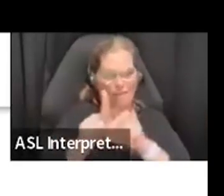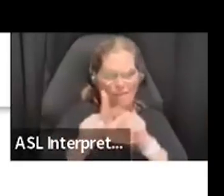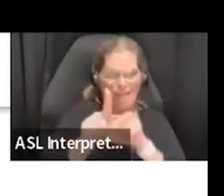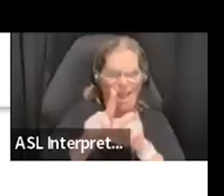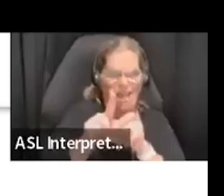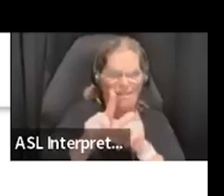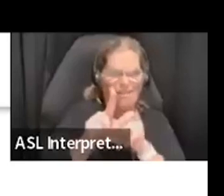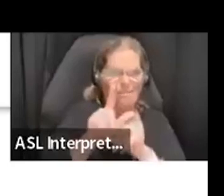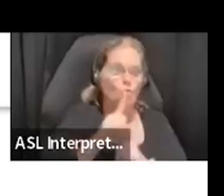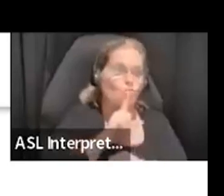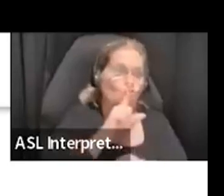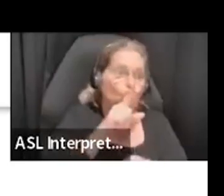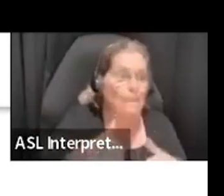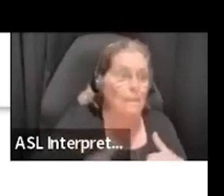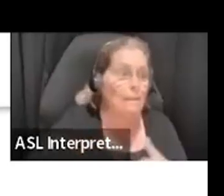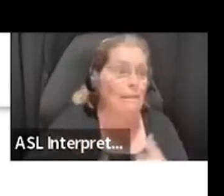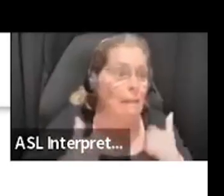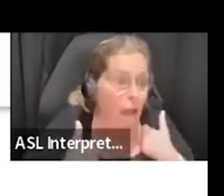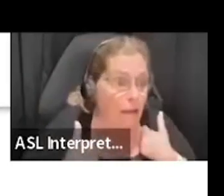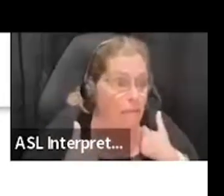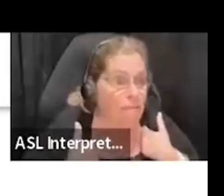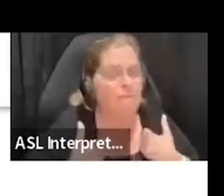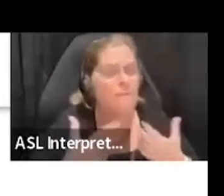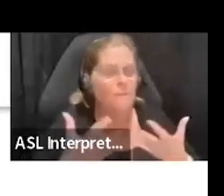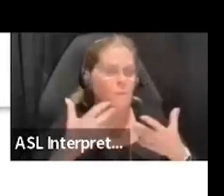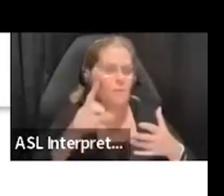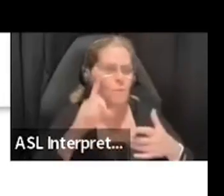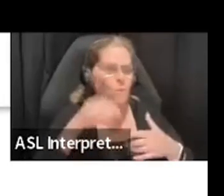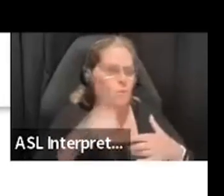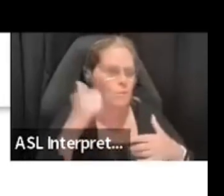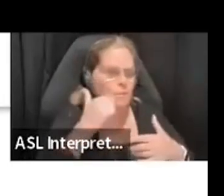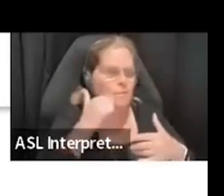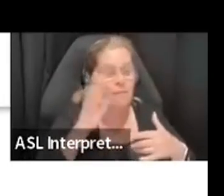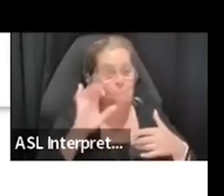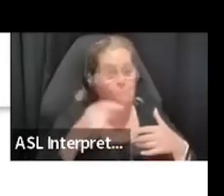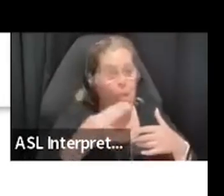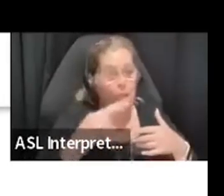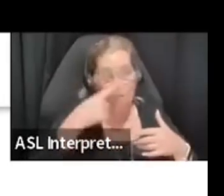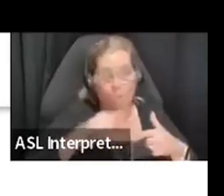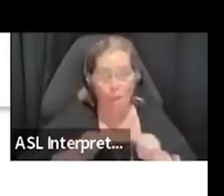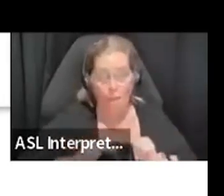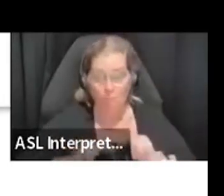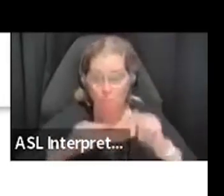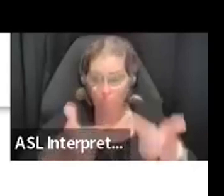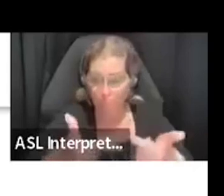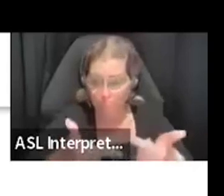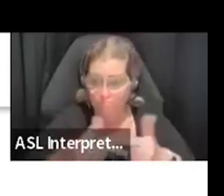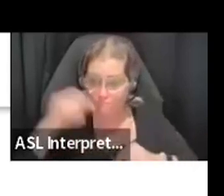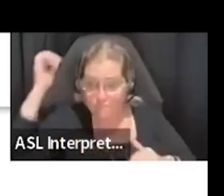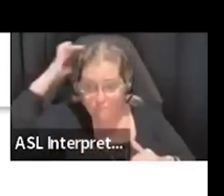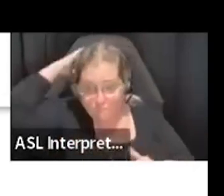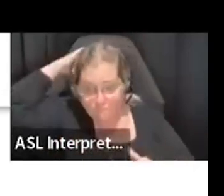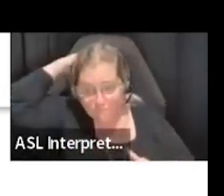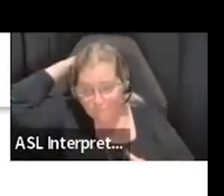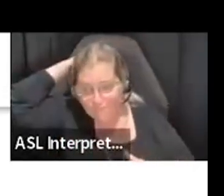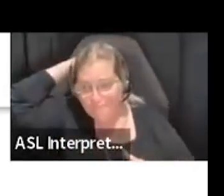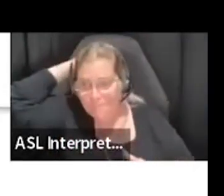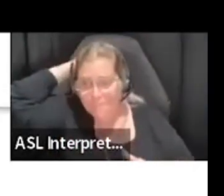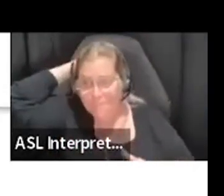are doing this every day. Beth, if you wouldn't mind sharing your insights.